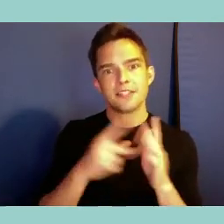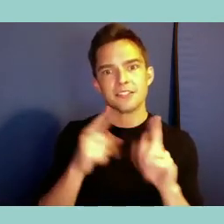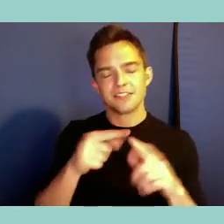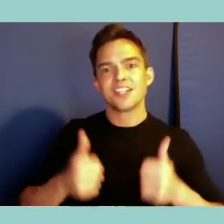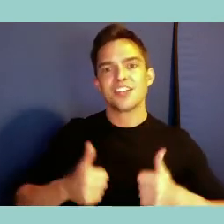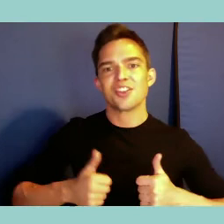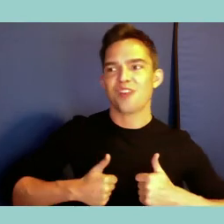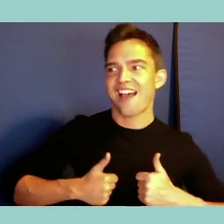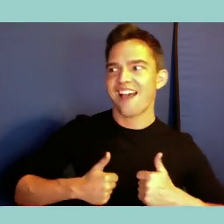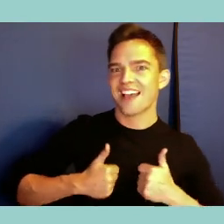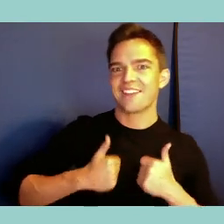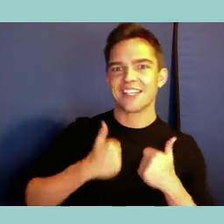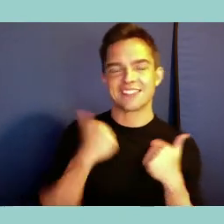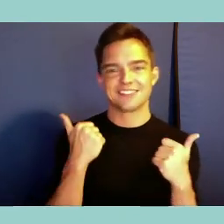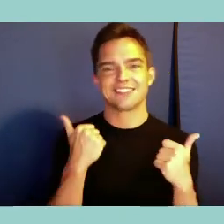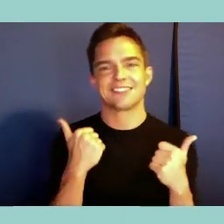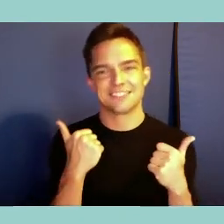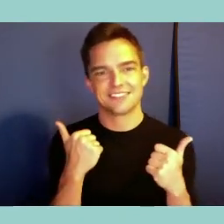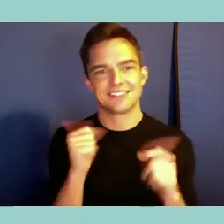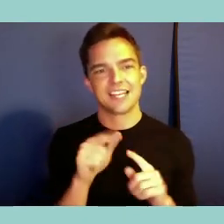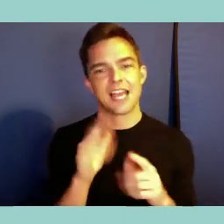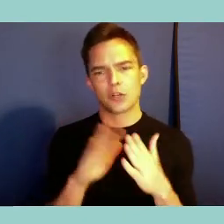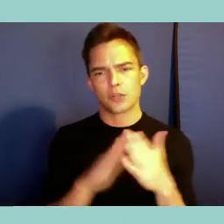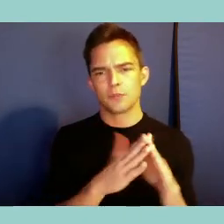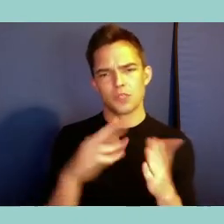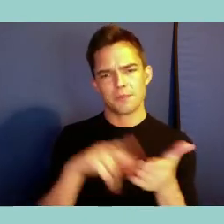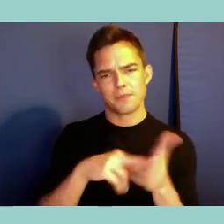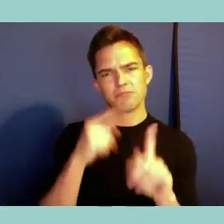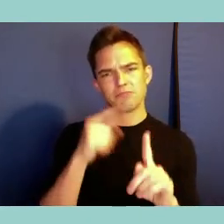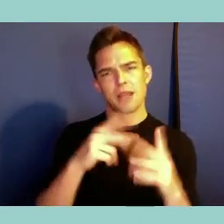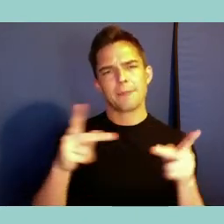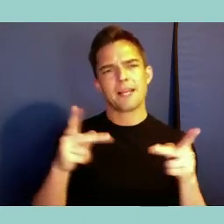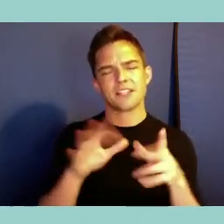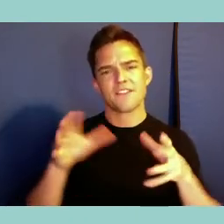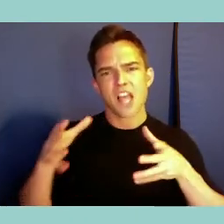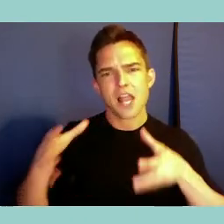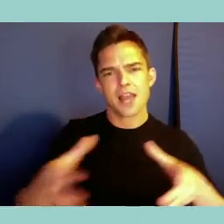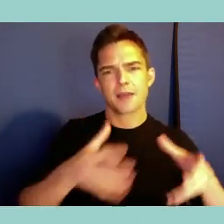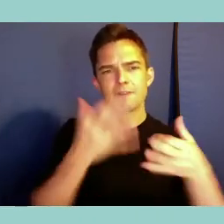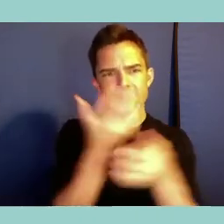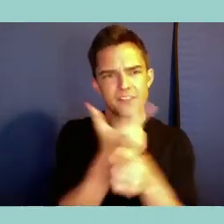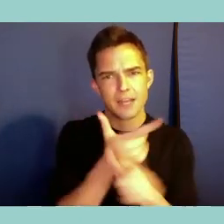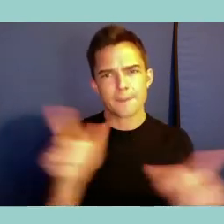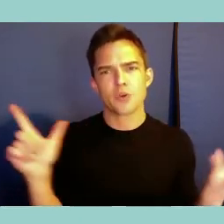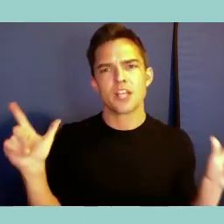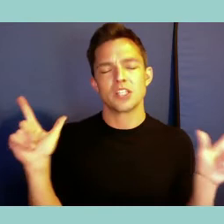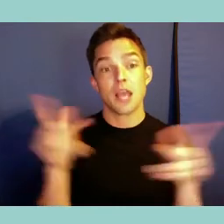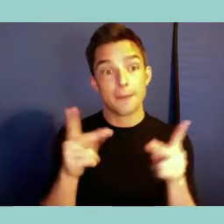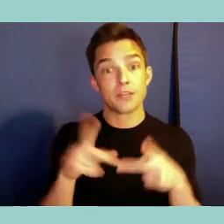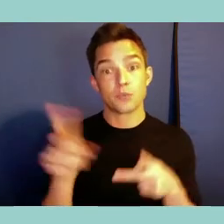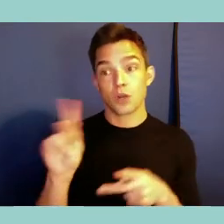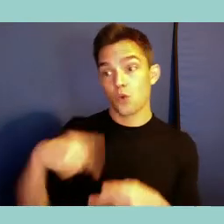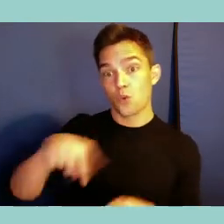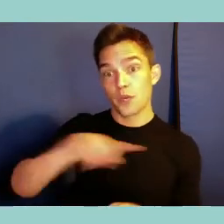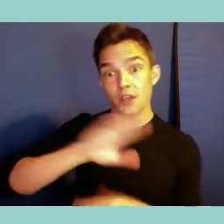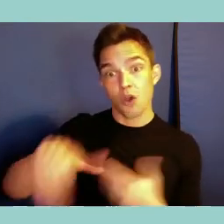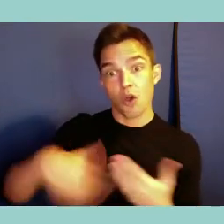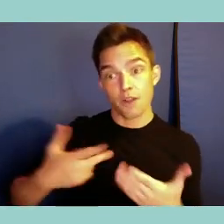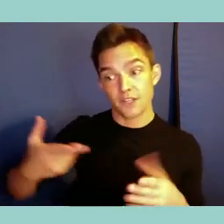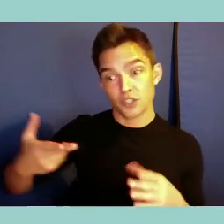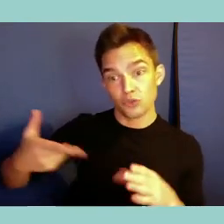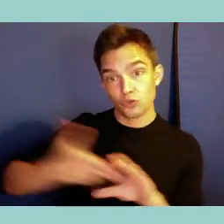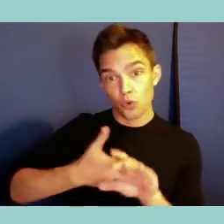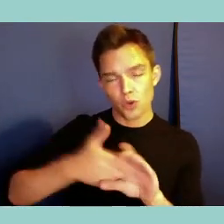thriving. Our communities are meant to be spaces of collective liberation, places where we and all who join us